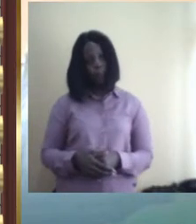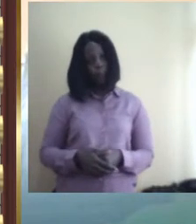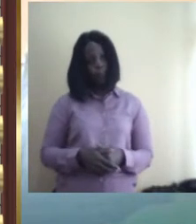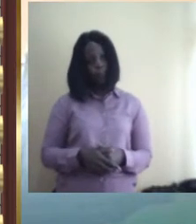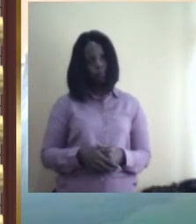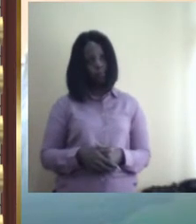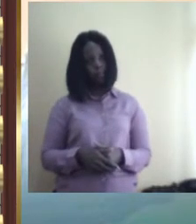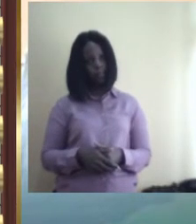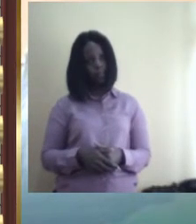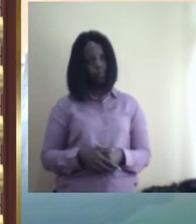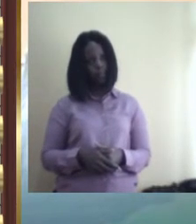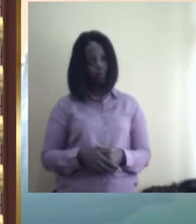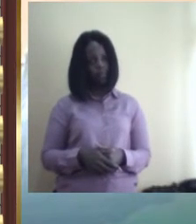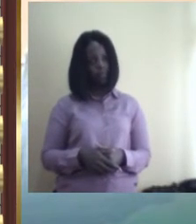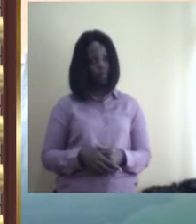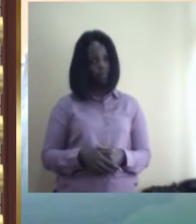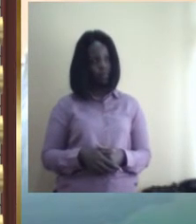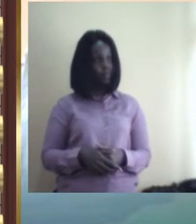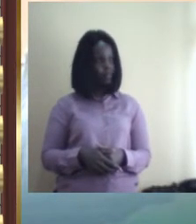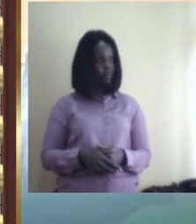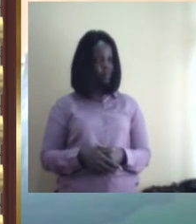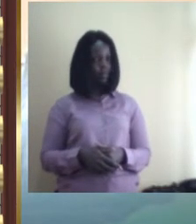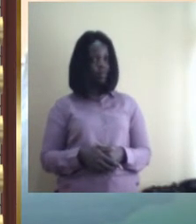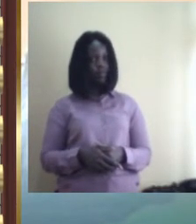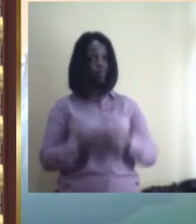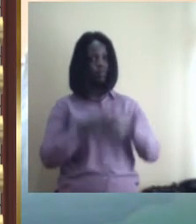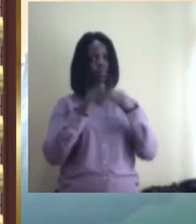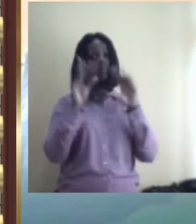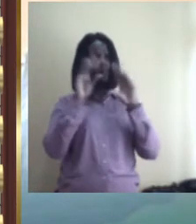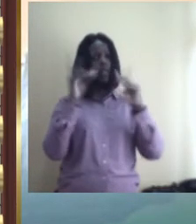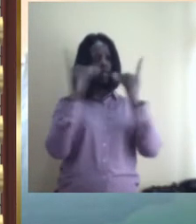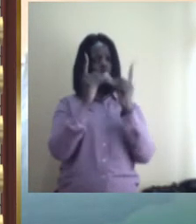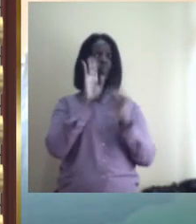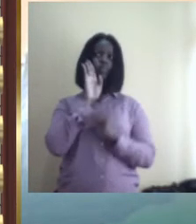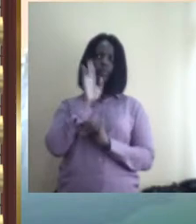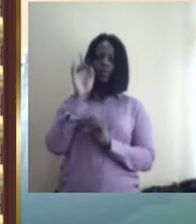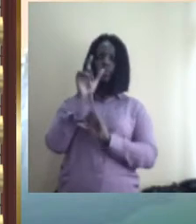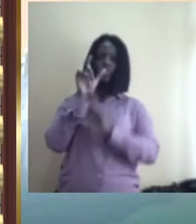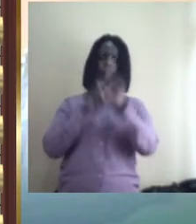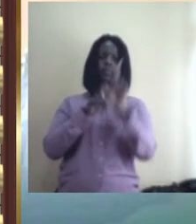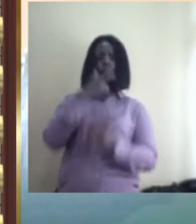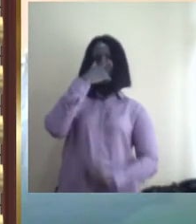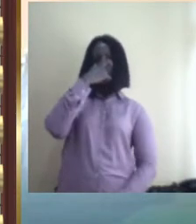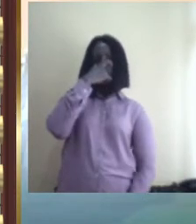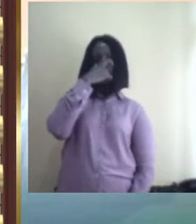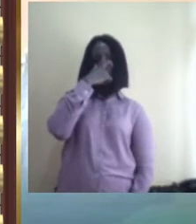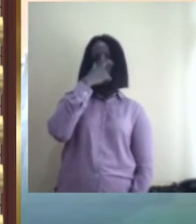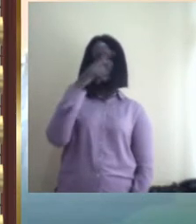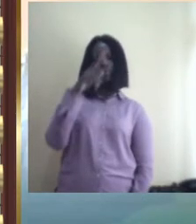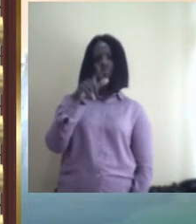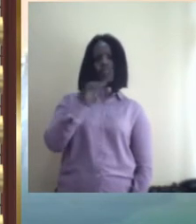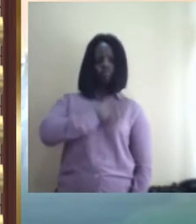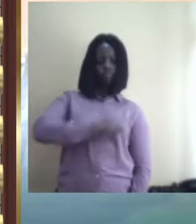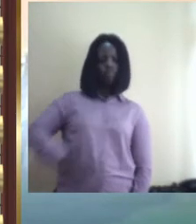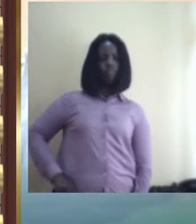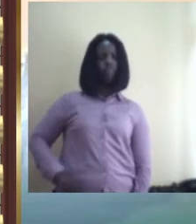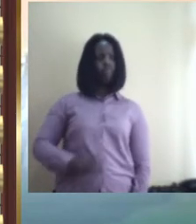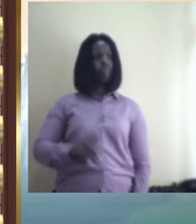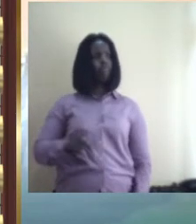The department has heeded a call by His Excellency President Cyril Ramaphosa, who